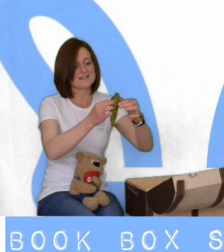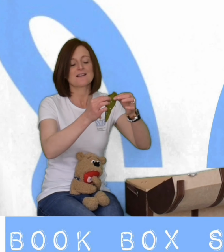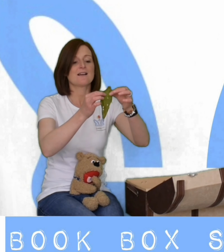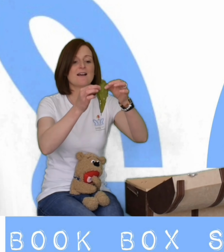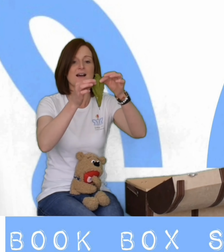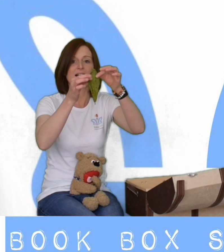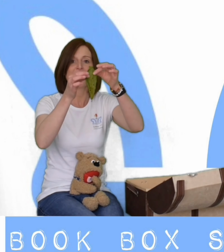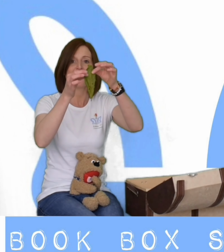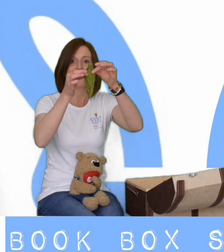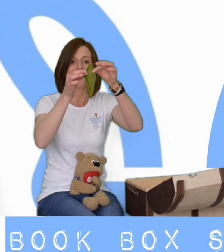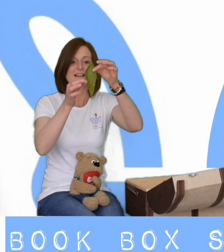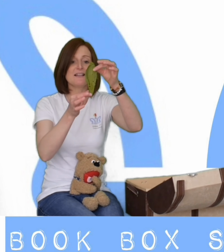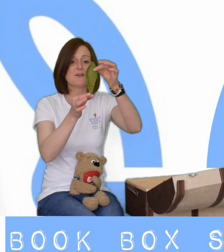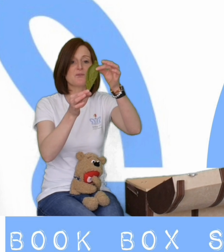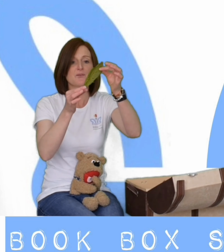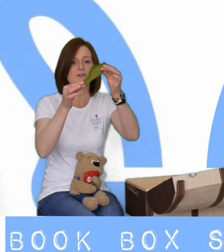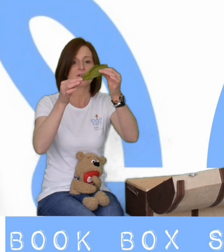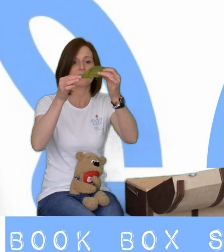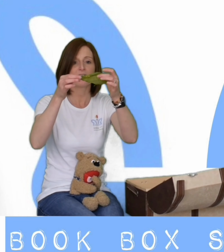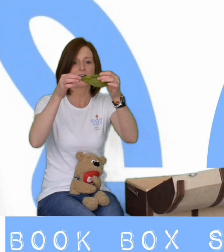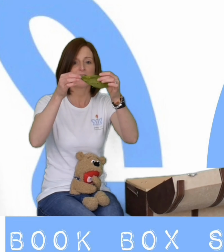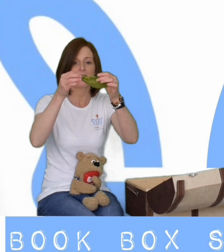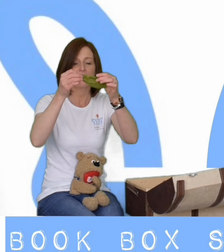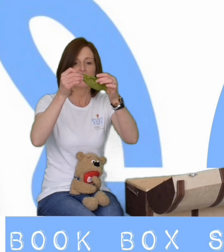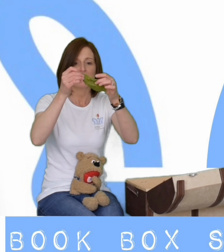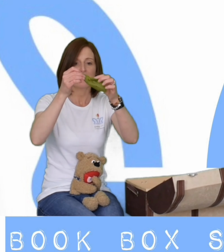It's a leaf.